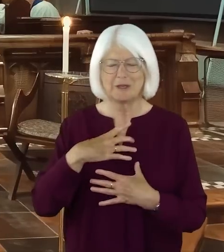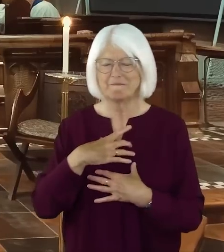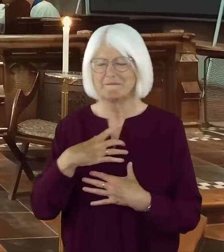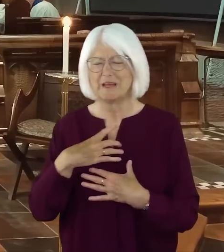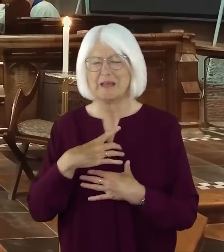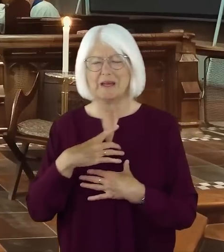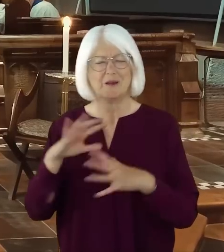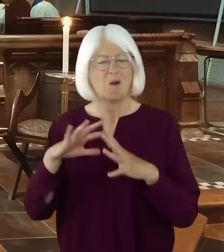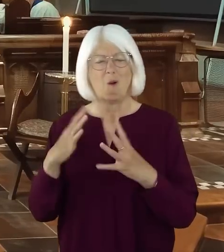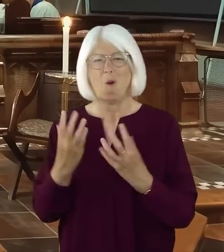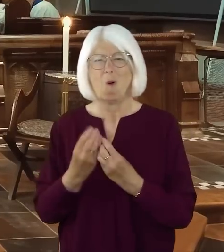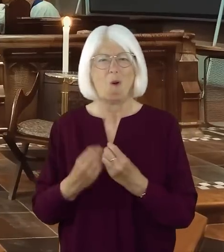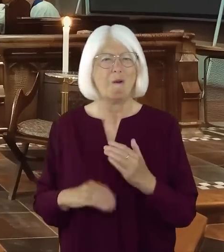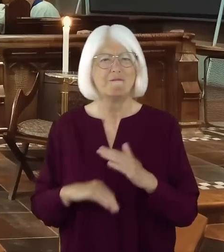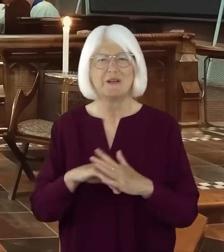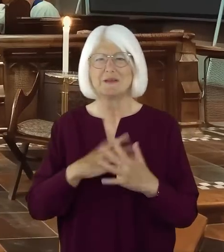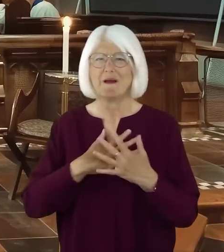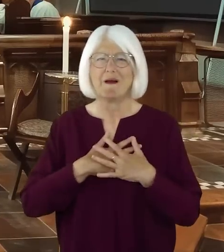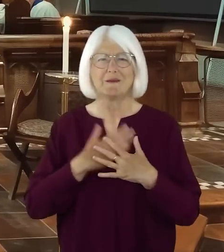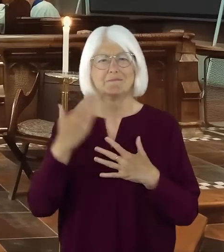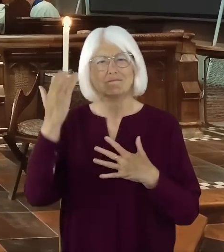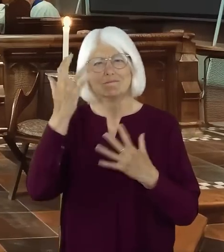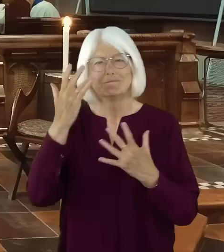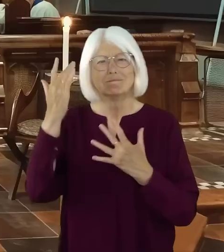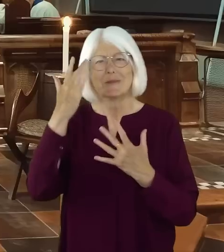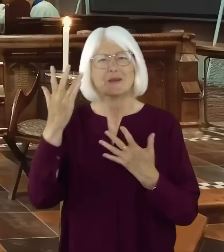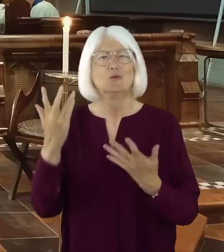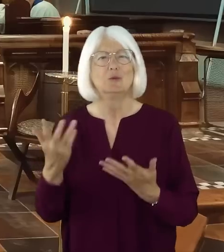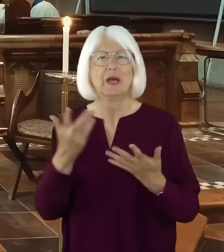fears, all that fills our hearts and minds this day.